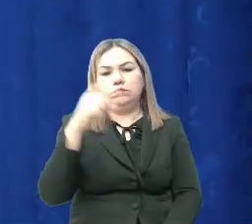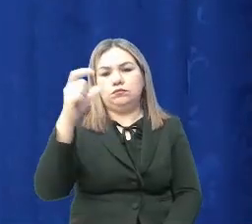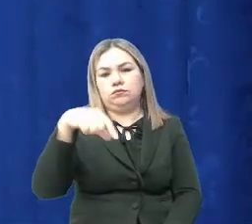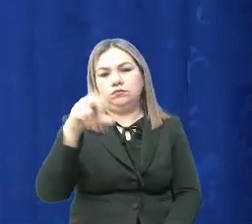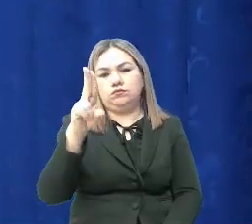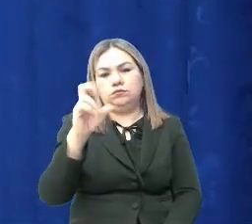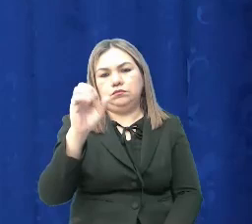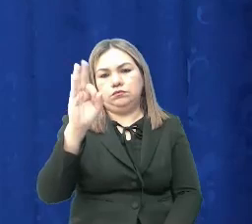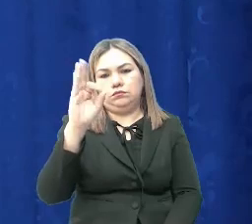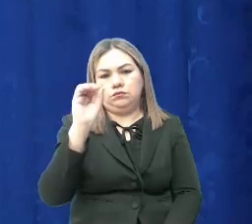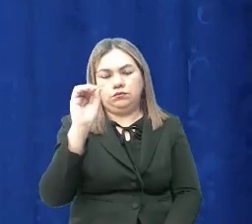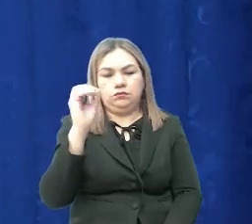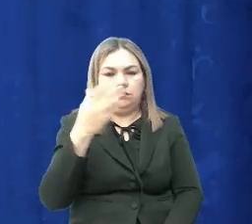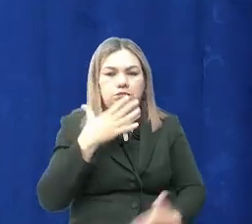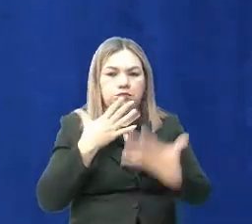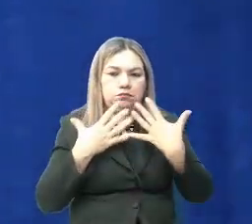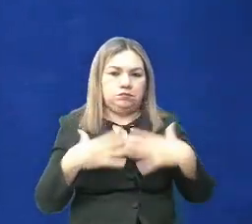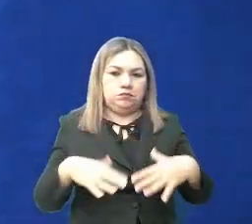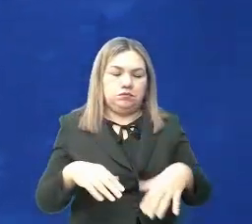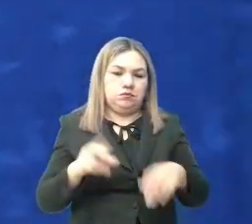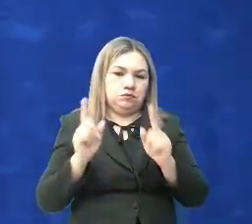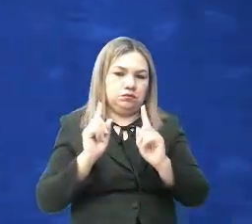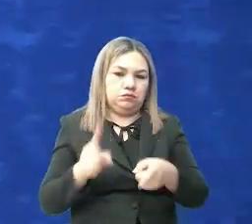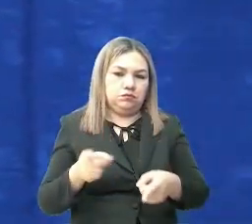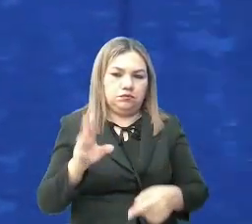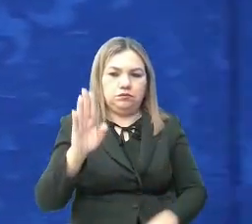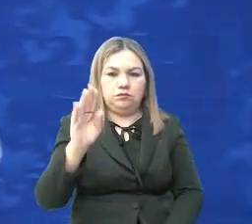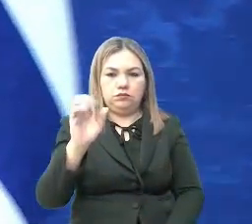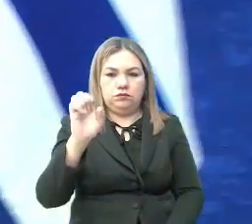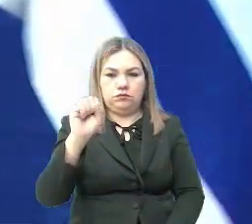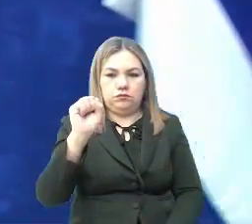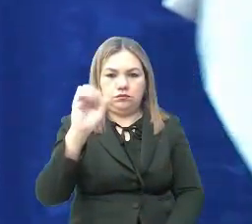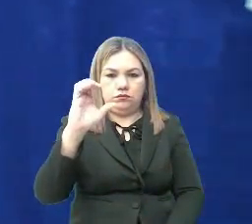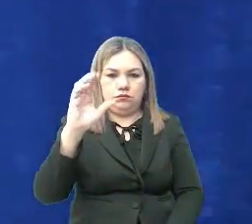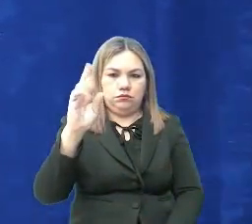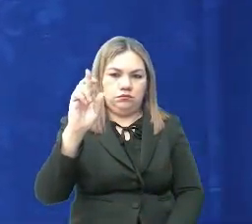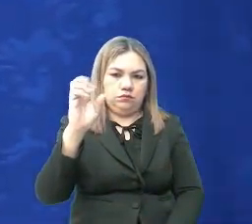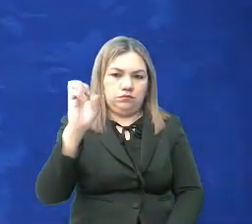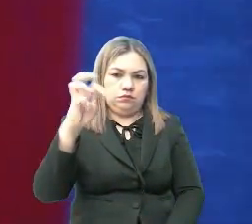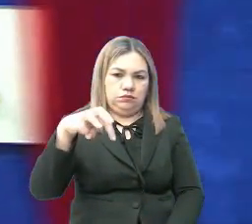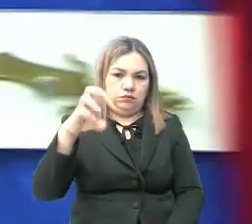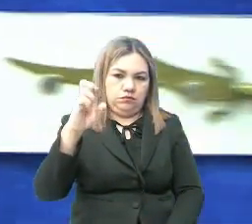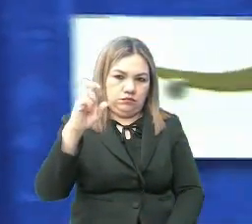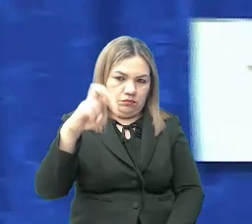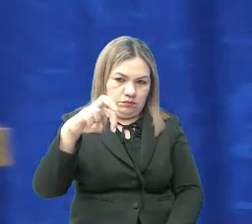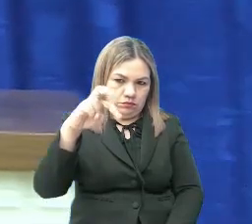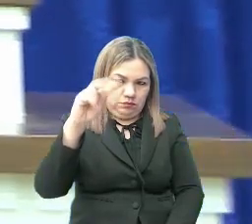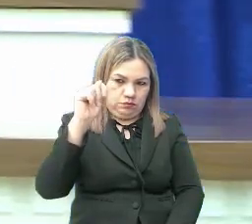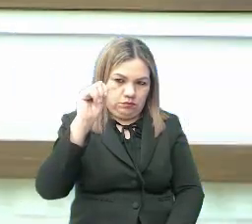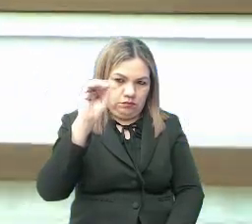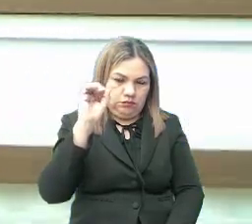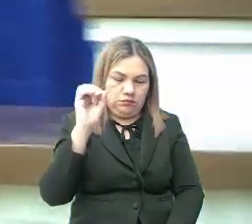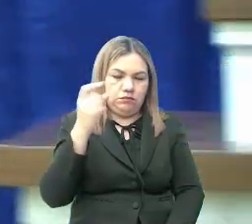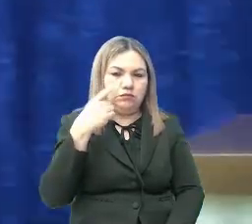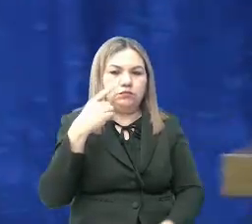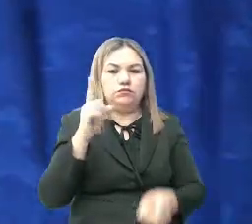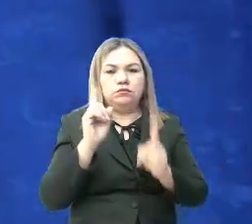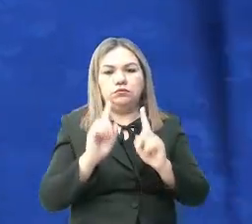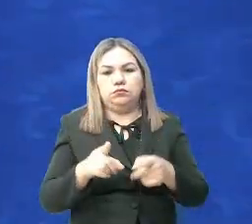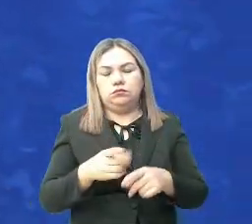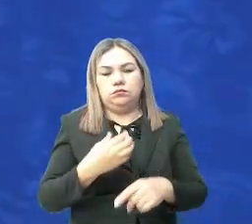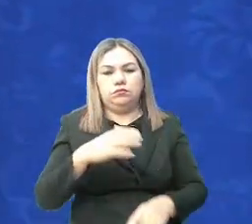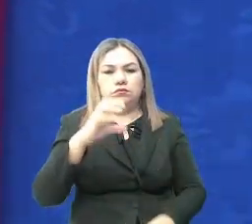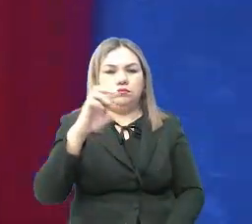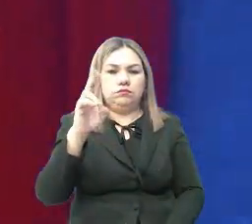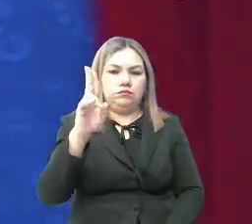and the body of Jezebel was left as a muck. He compared her body, her dead body,